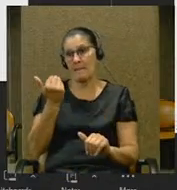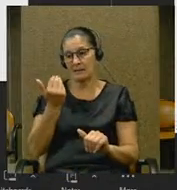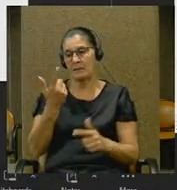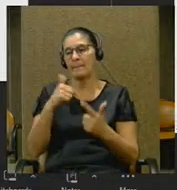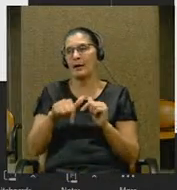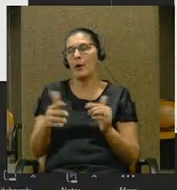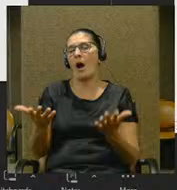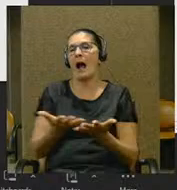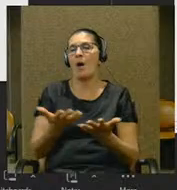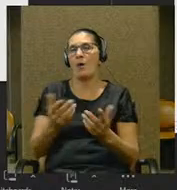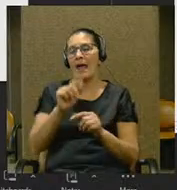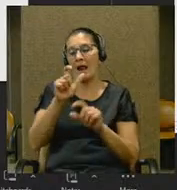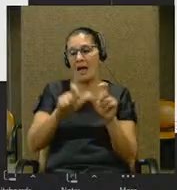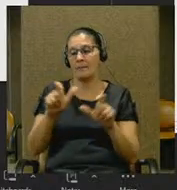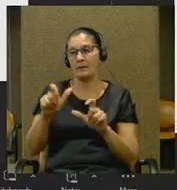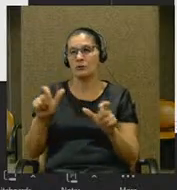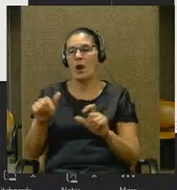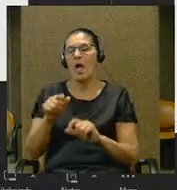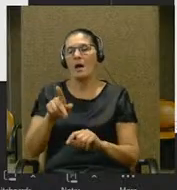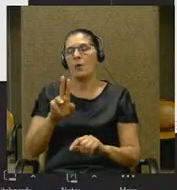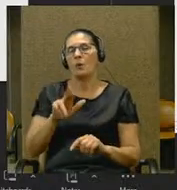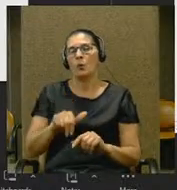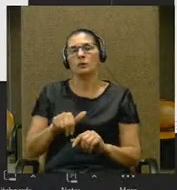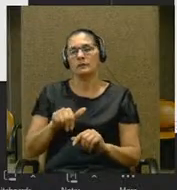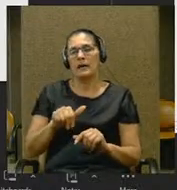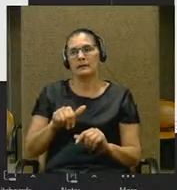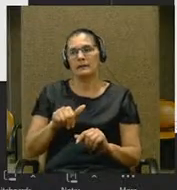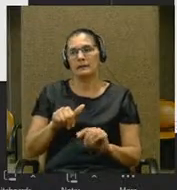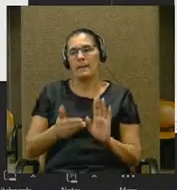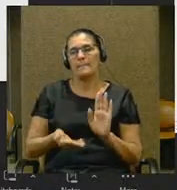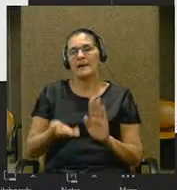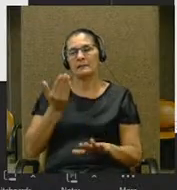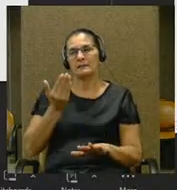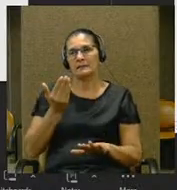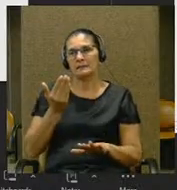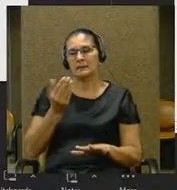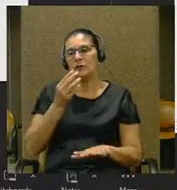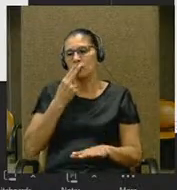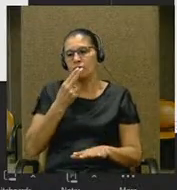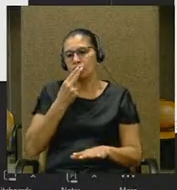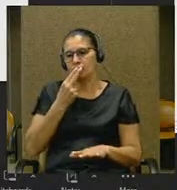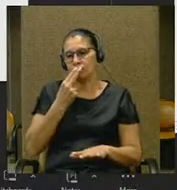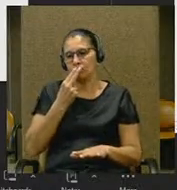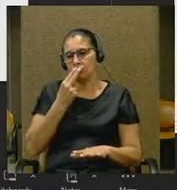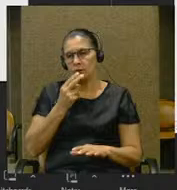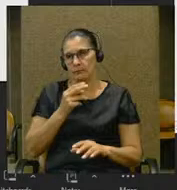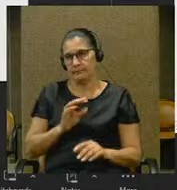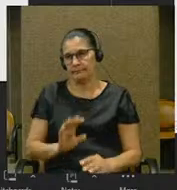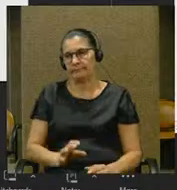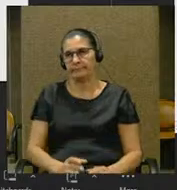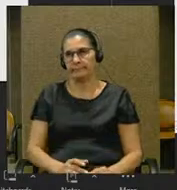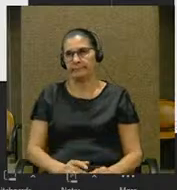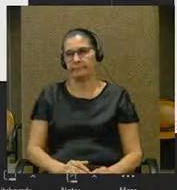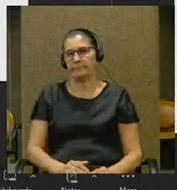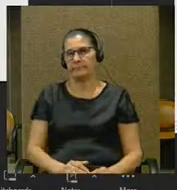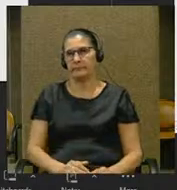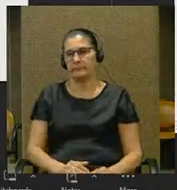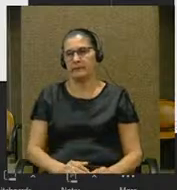the drugs and to die from that, especially using.